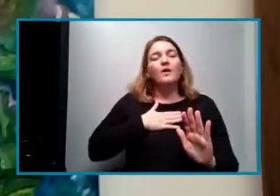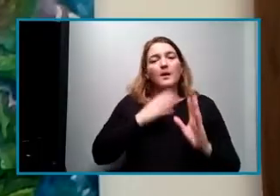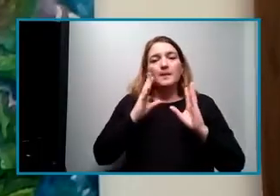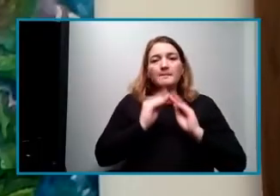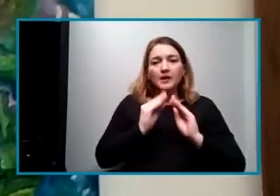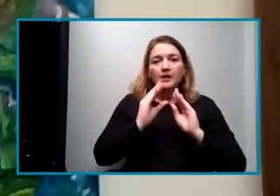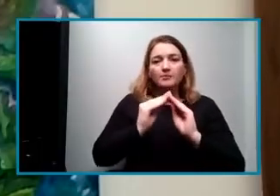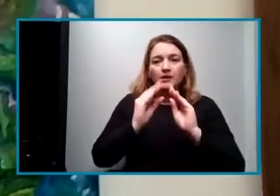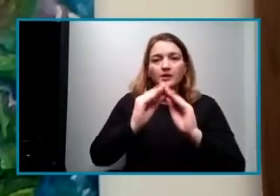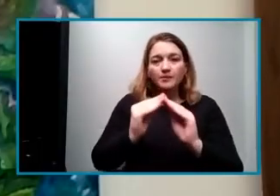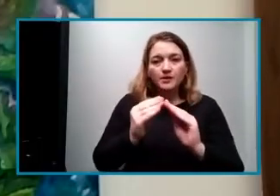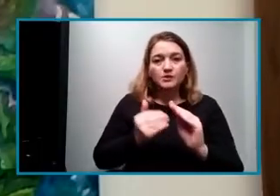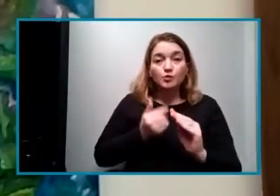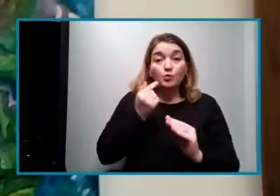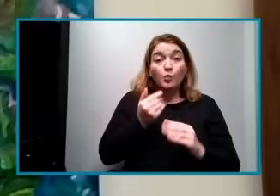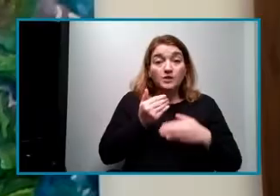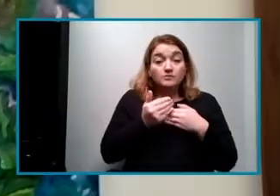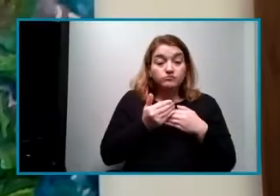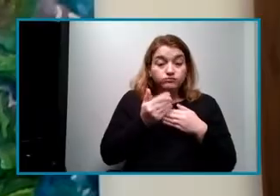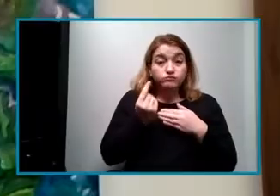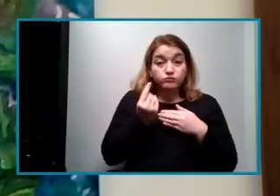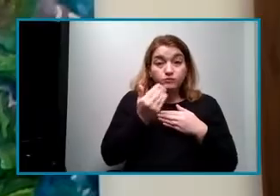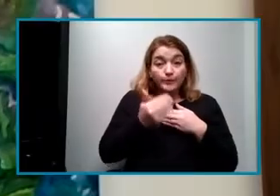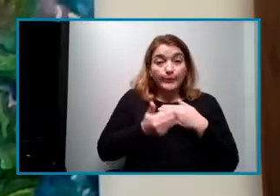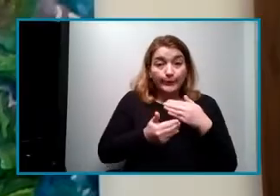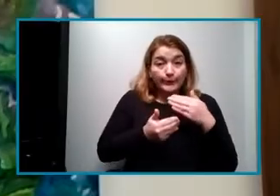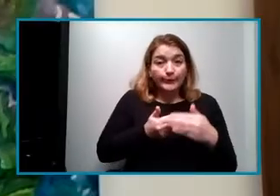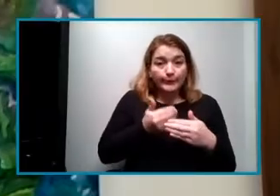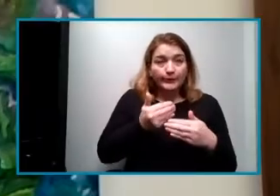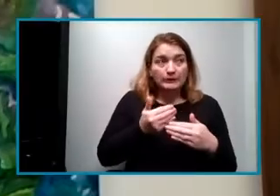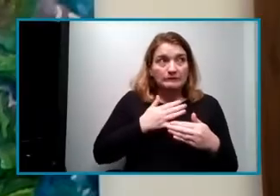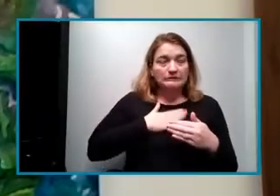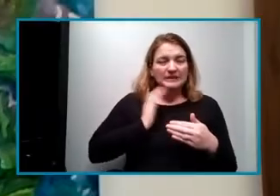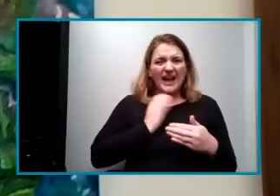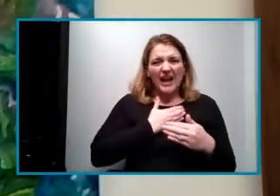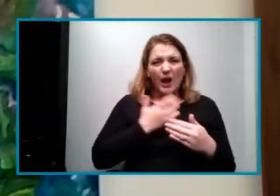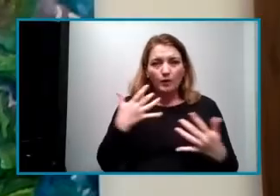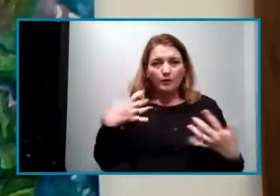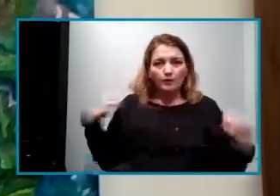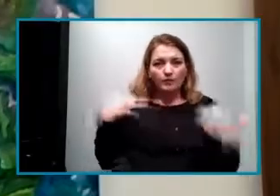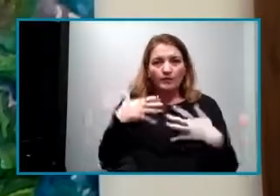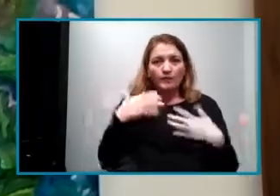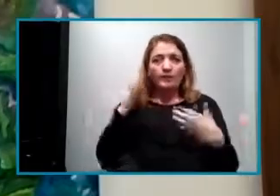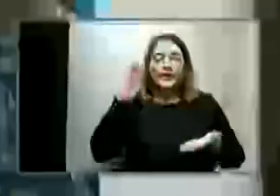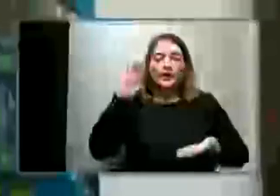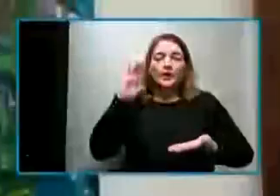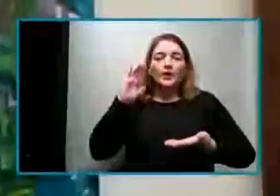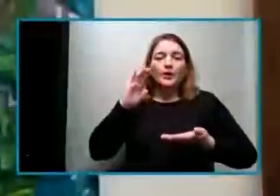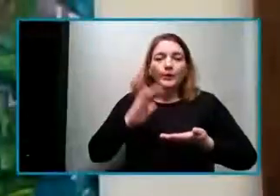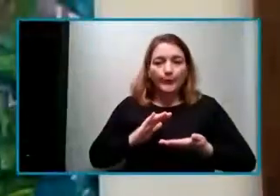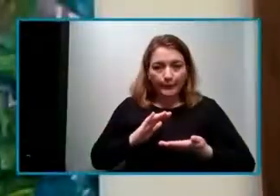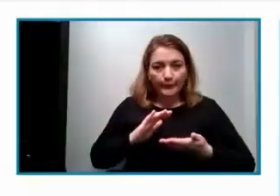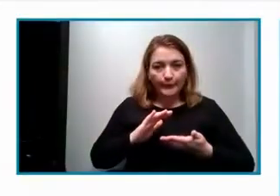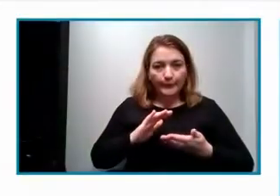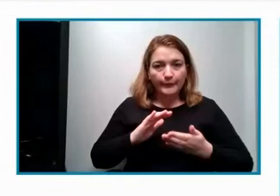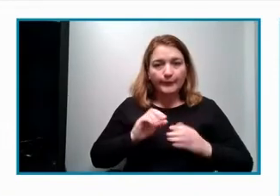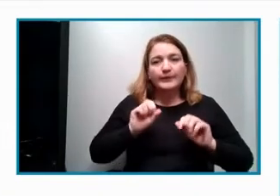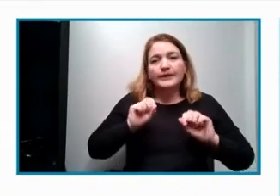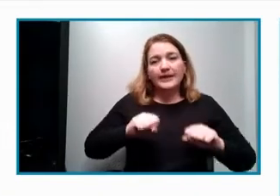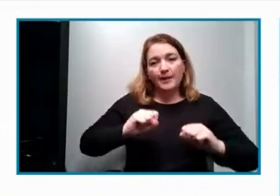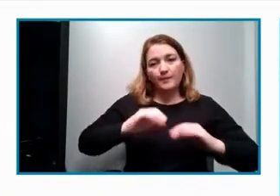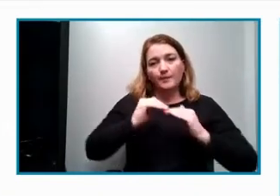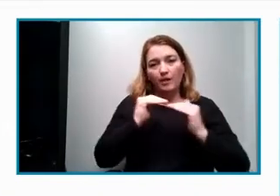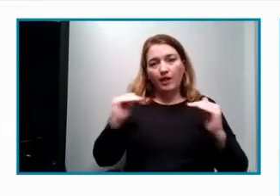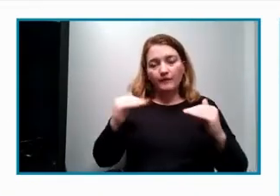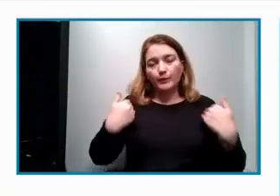one step at a time, that it took the dauntingness really down to a very tangible level. That's great. And I